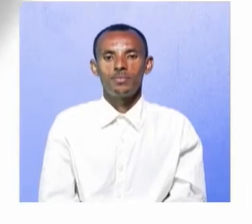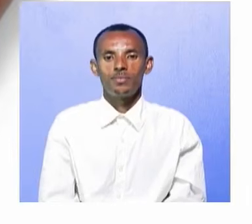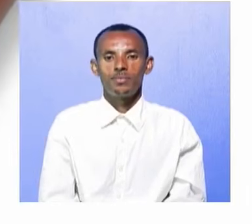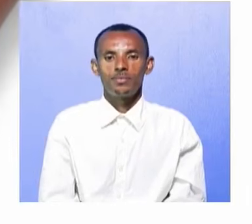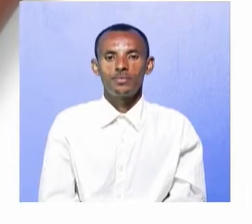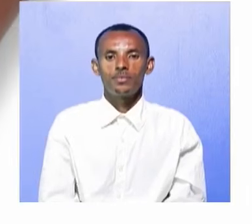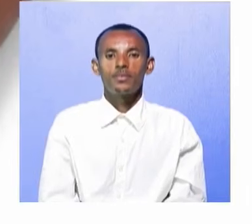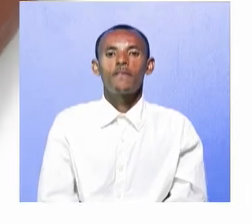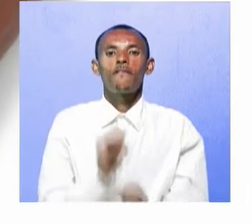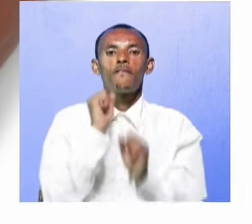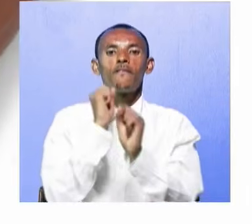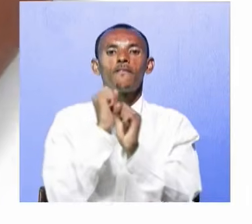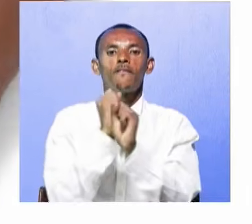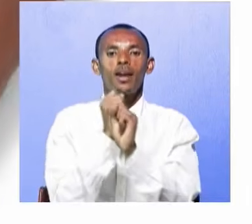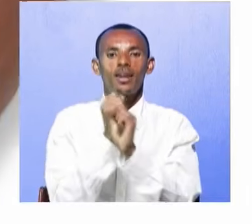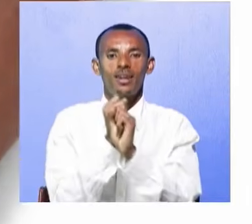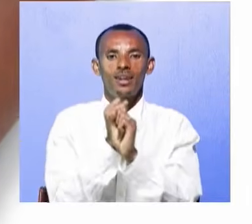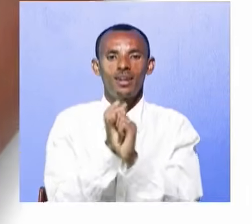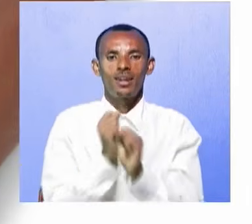find